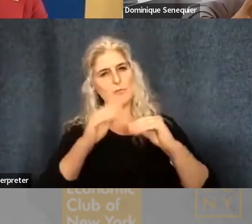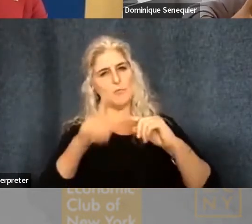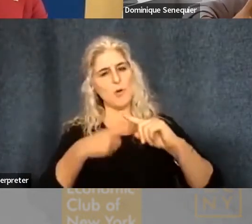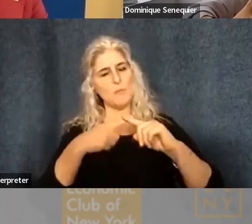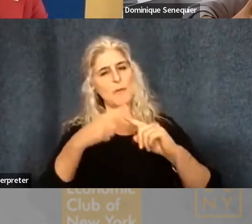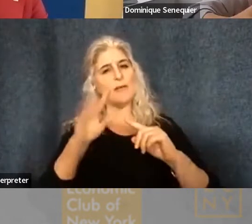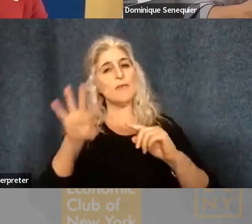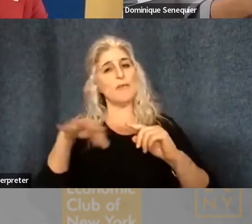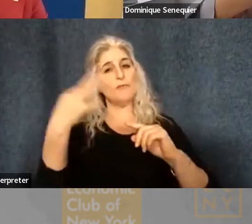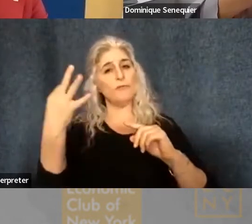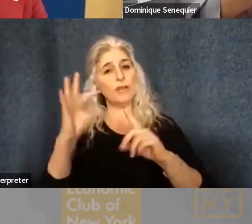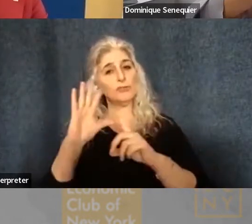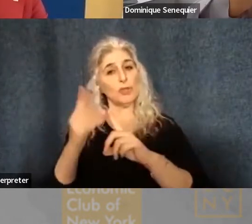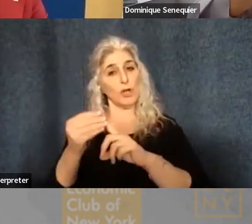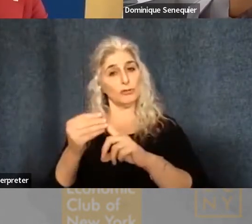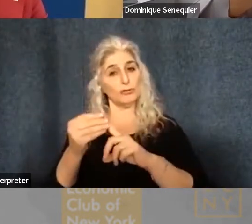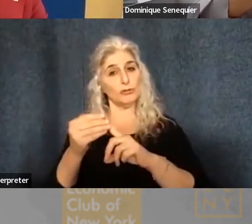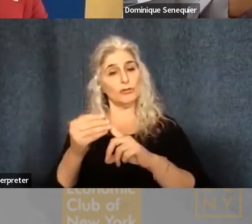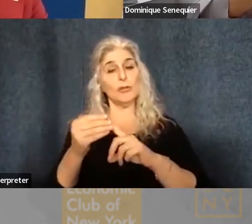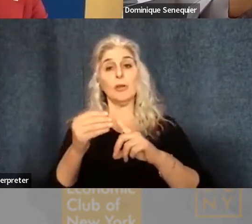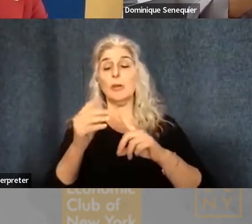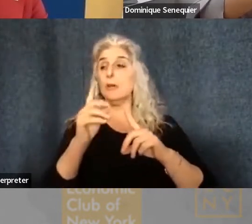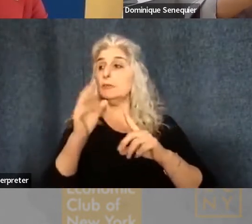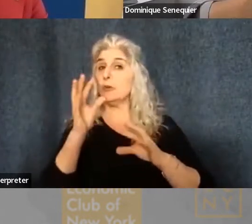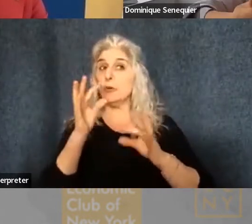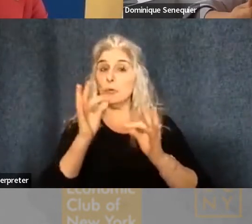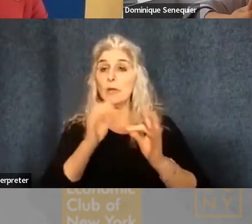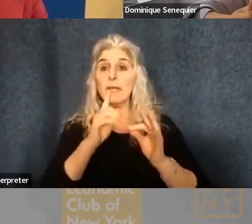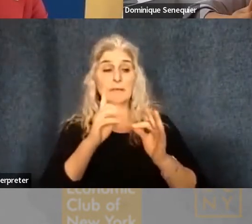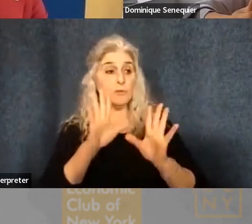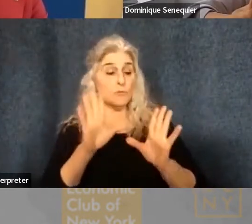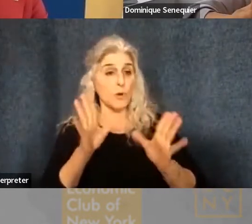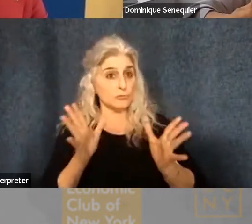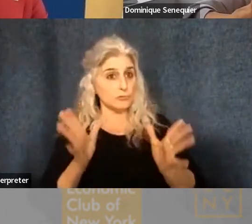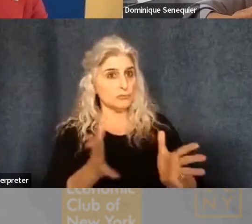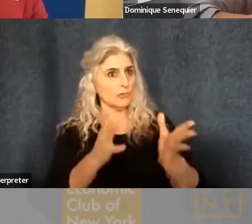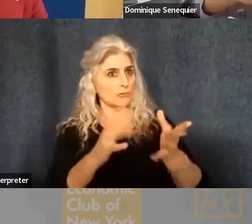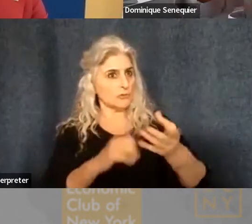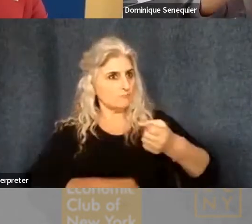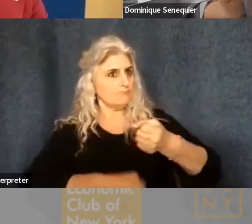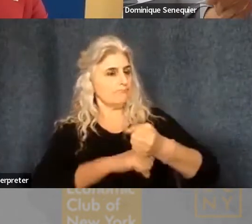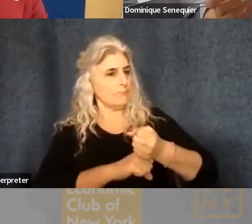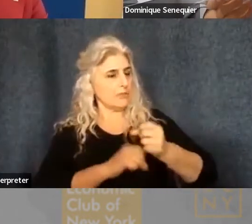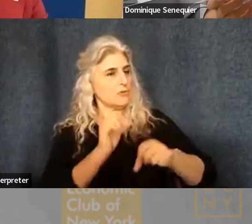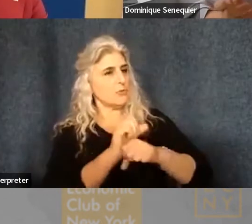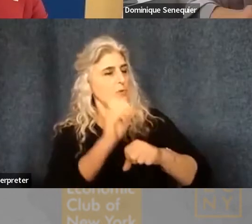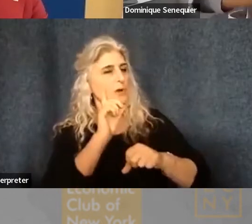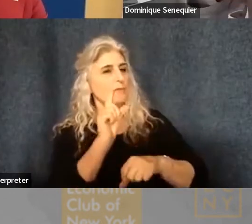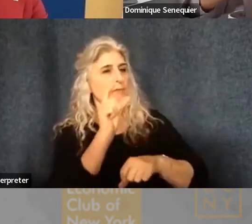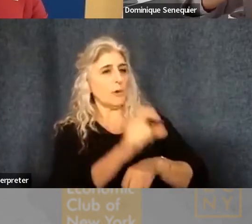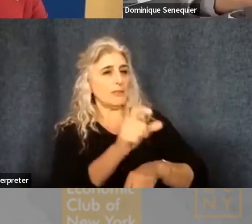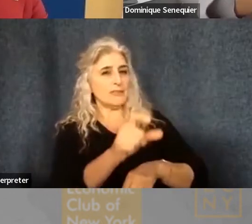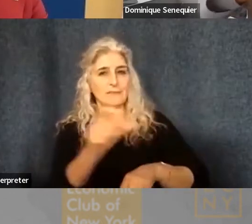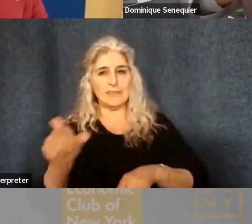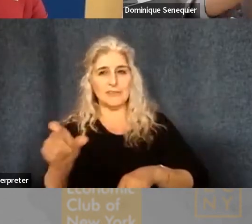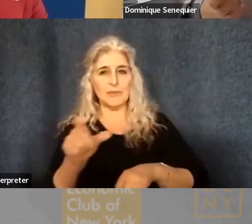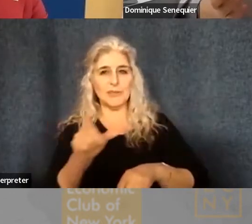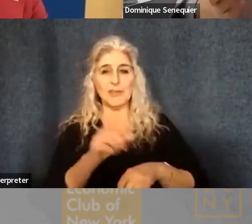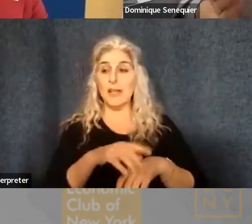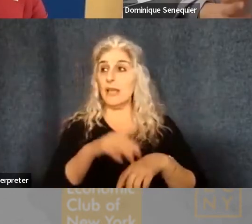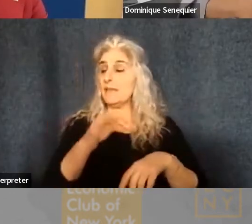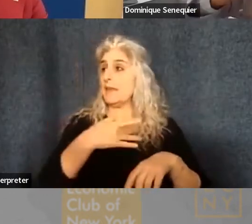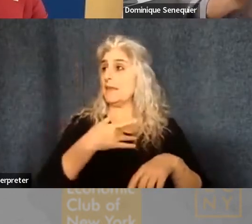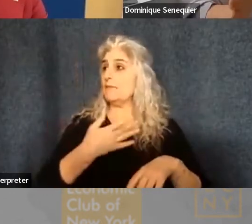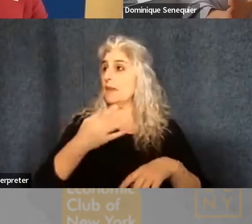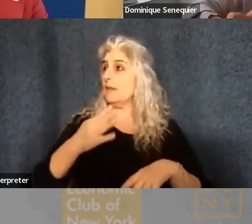need to push them also to be more individual and to ask things for themselves, because they are very happy. It's a success. We